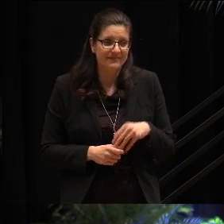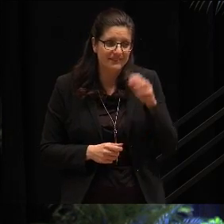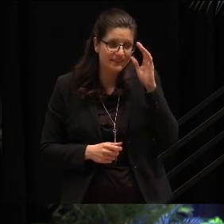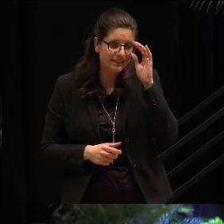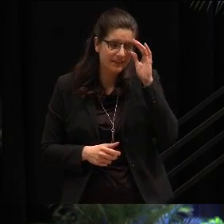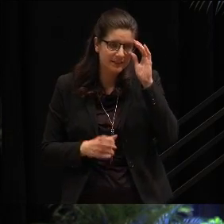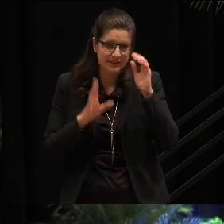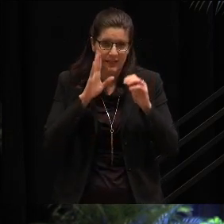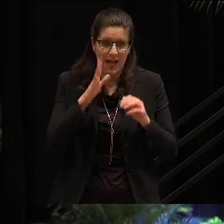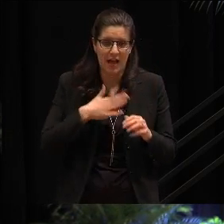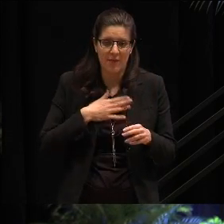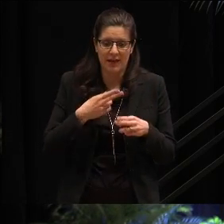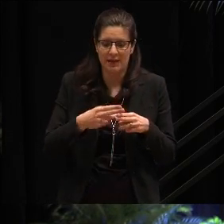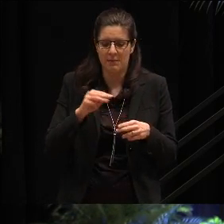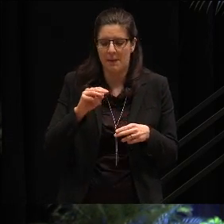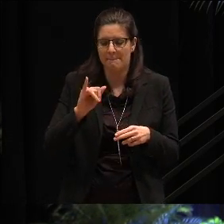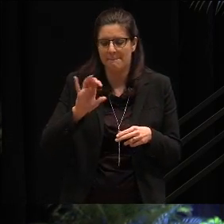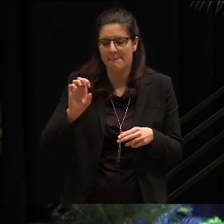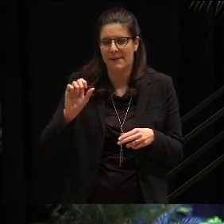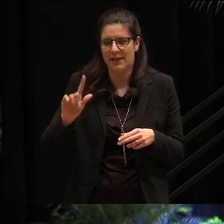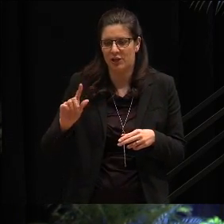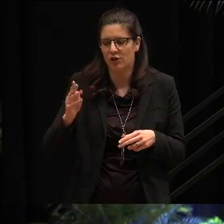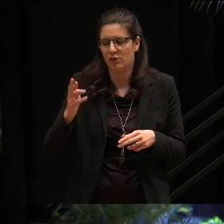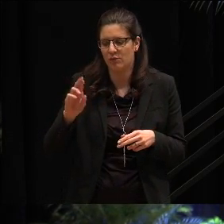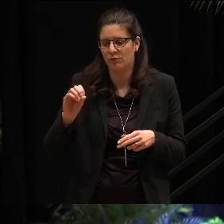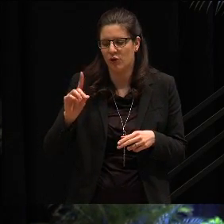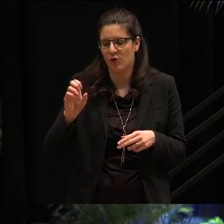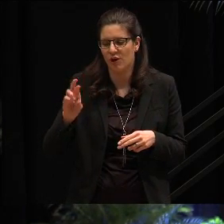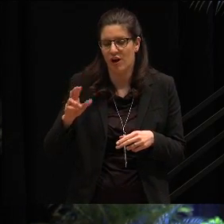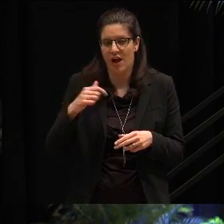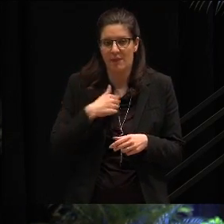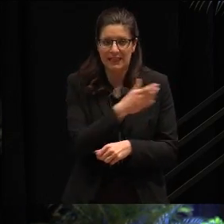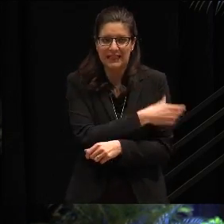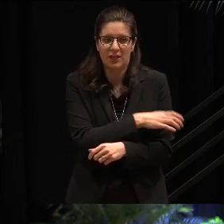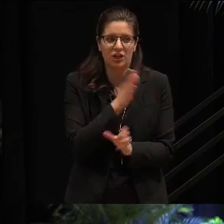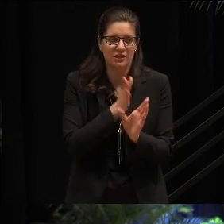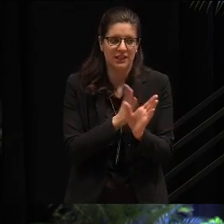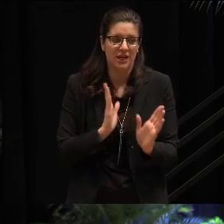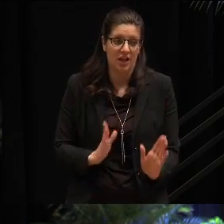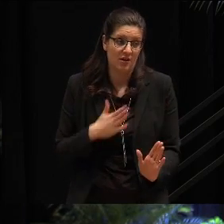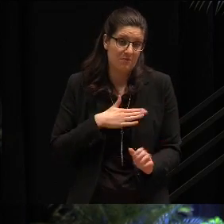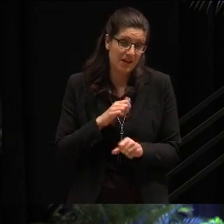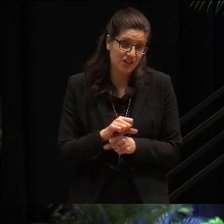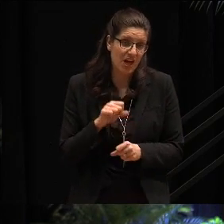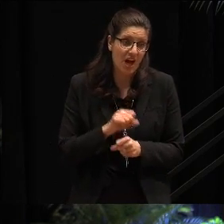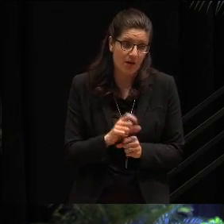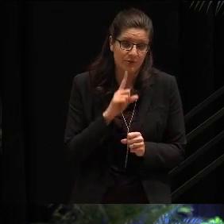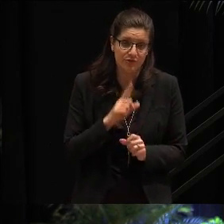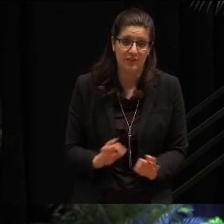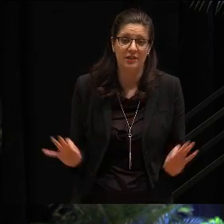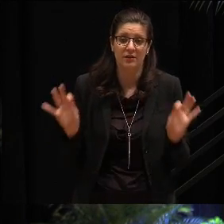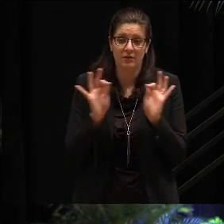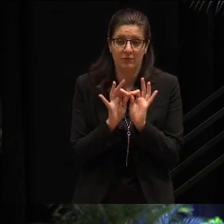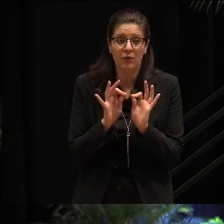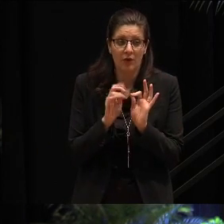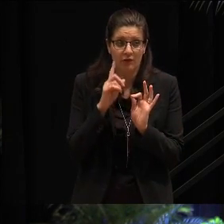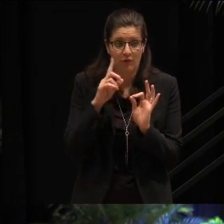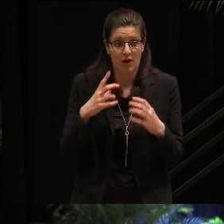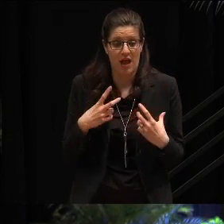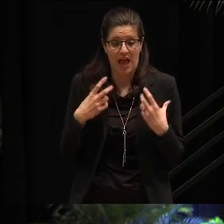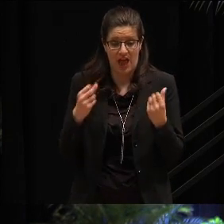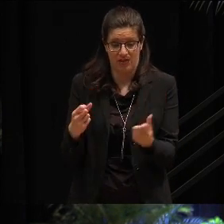Hi, my name is Michael Broder, and I'm a clinical psychologist. And as part of my job, it's really important to have